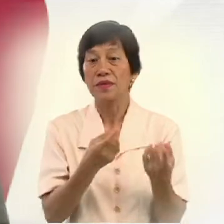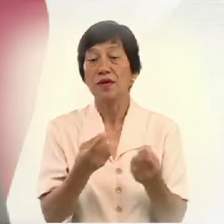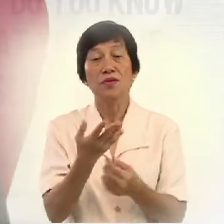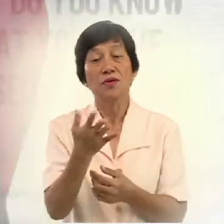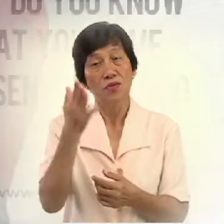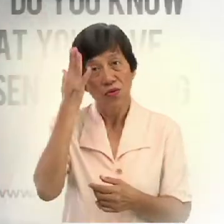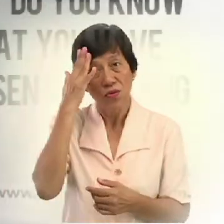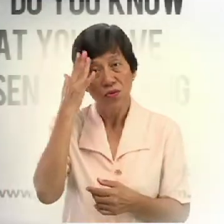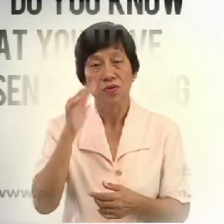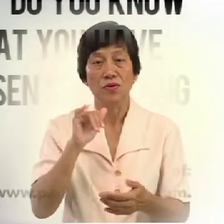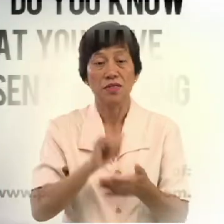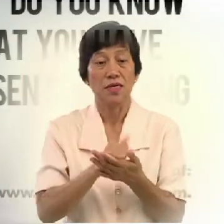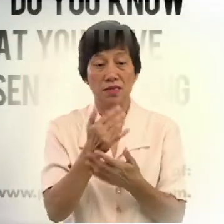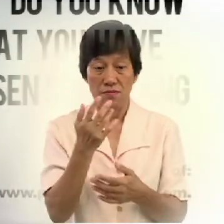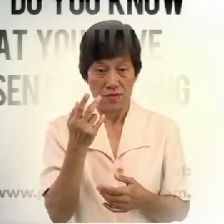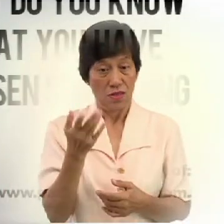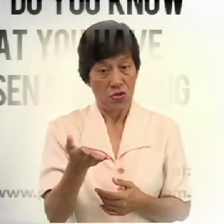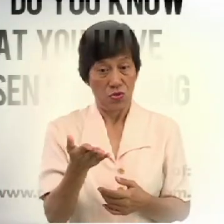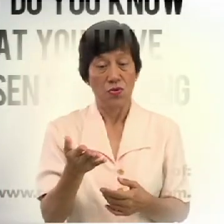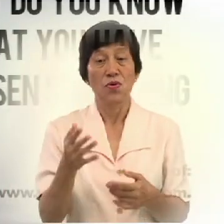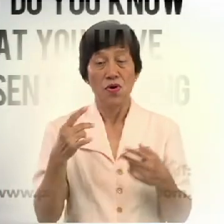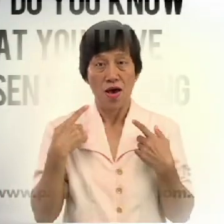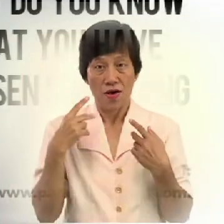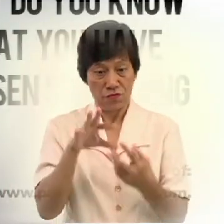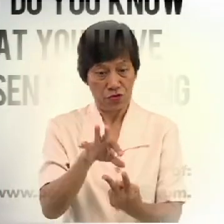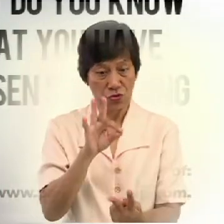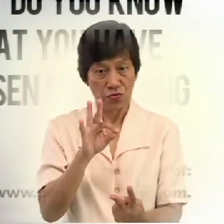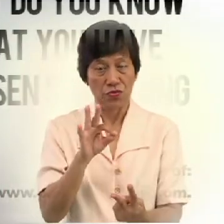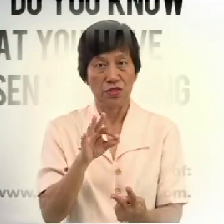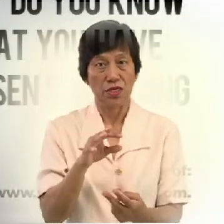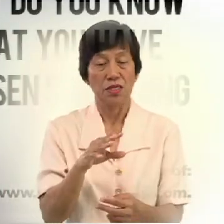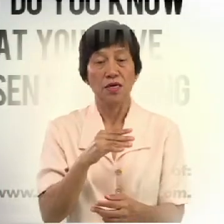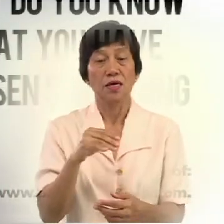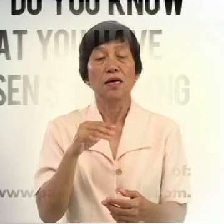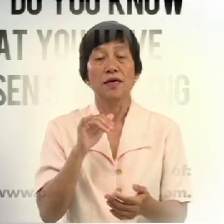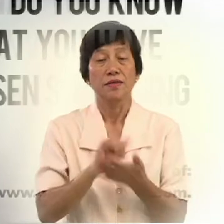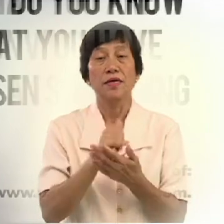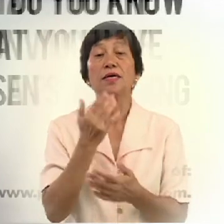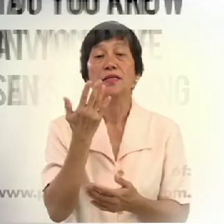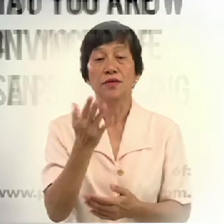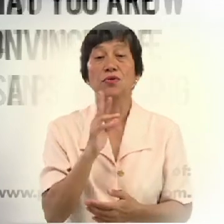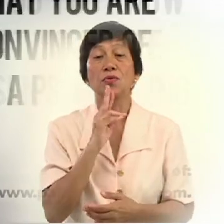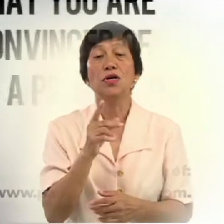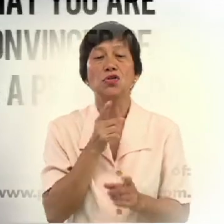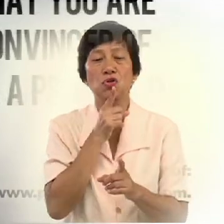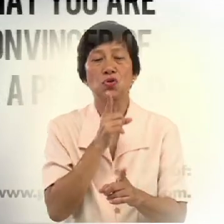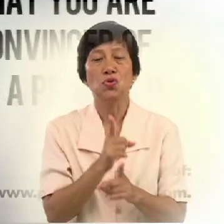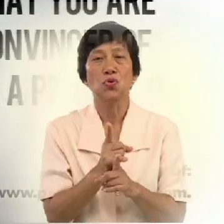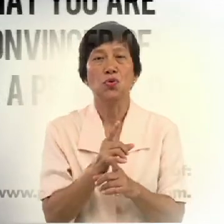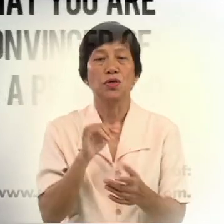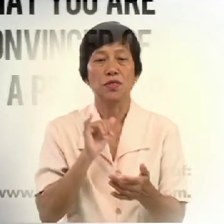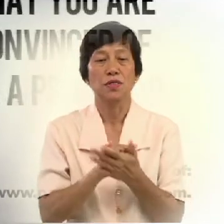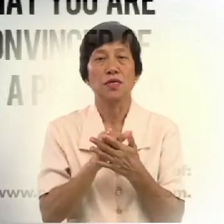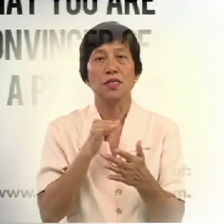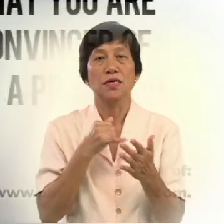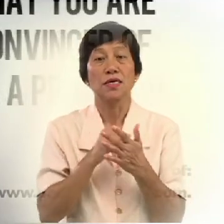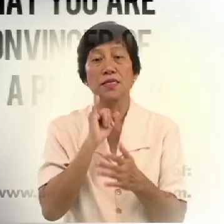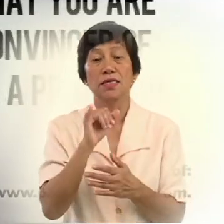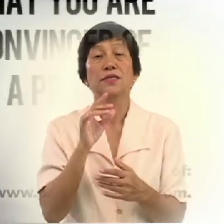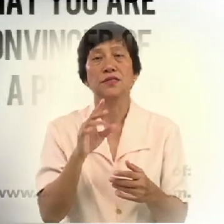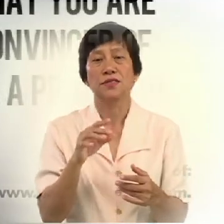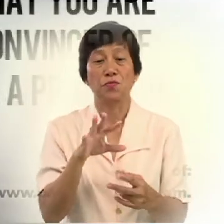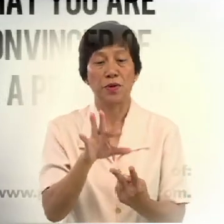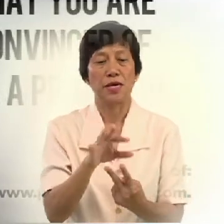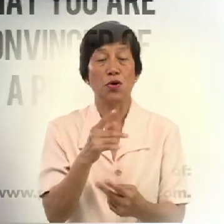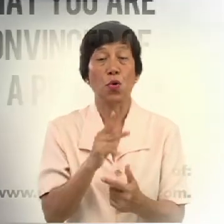prioritizing. How do you know that you have chosen something that you are convinced of as